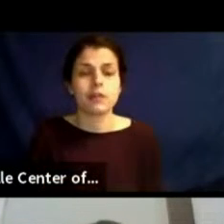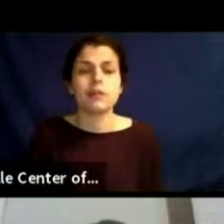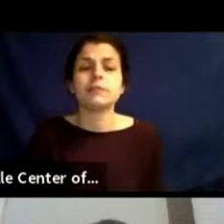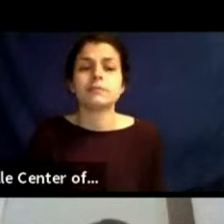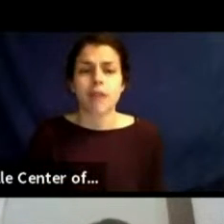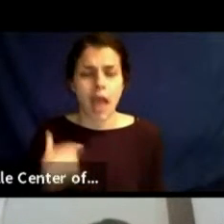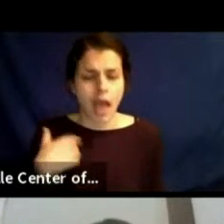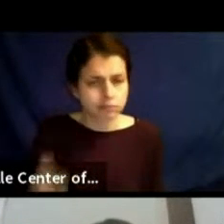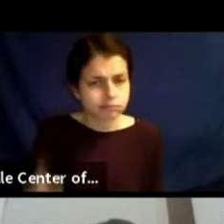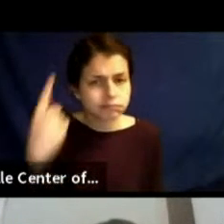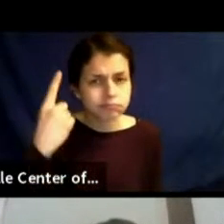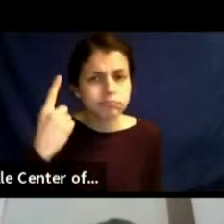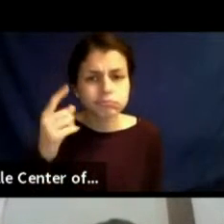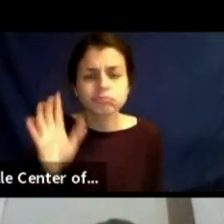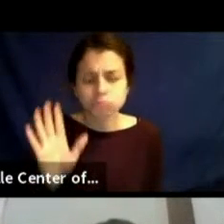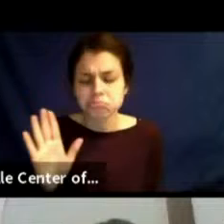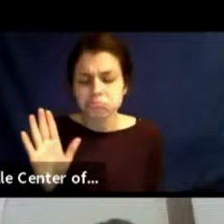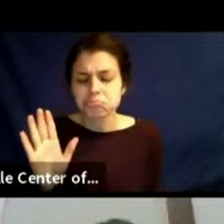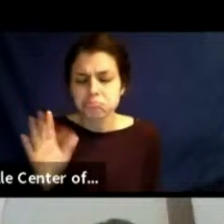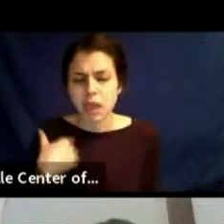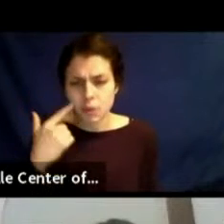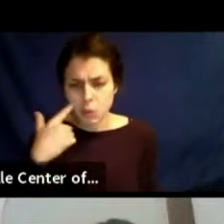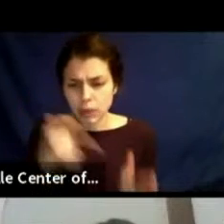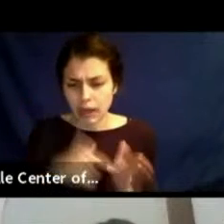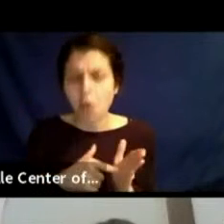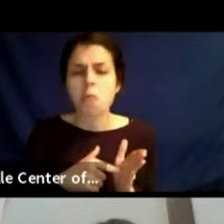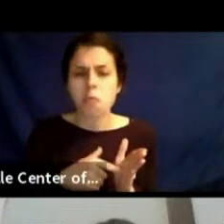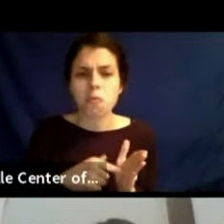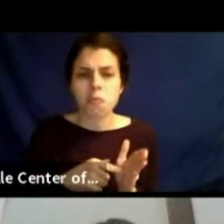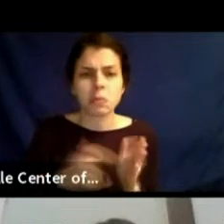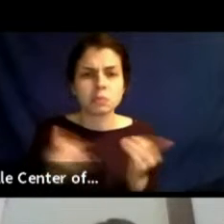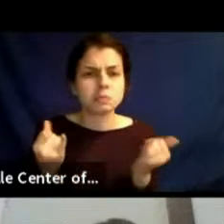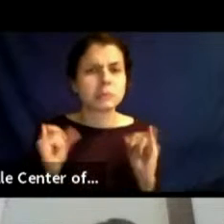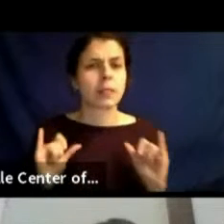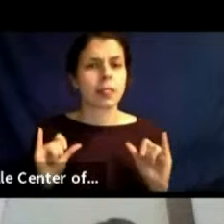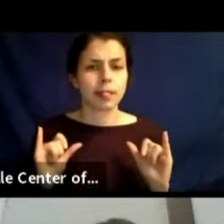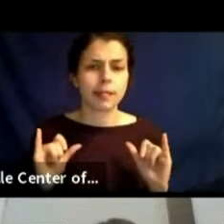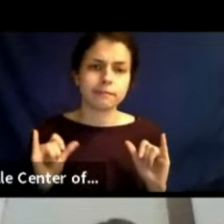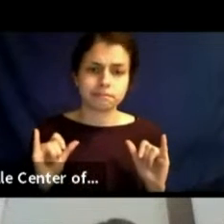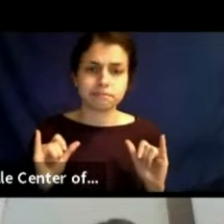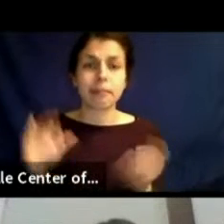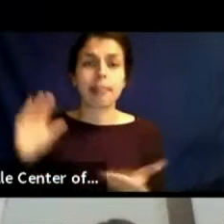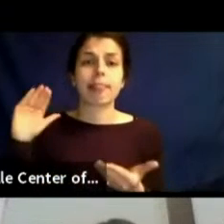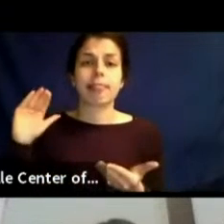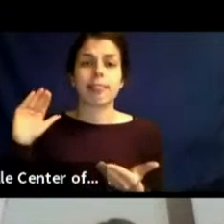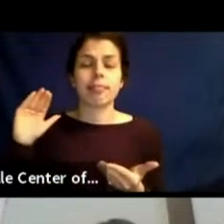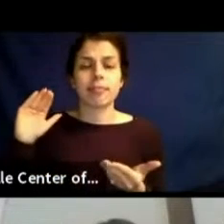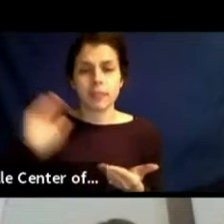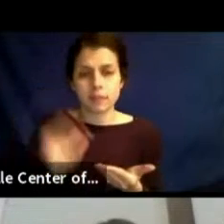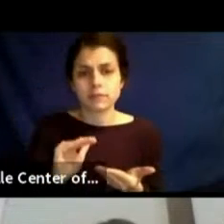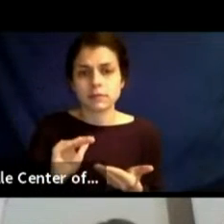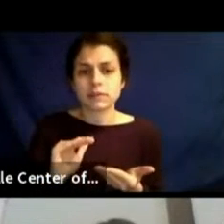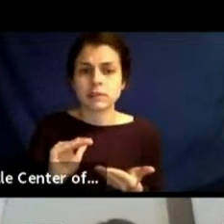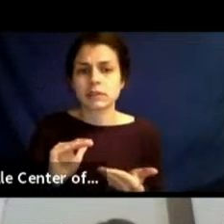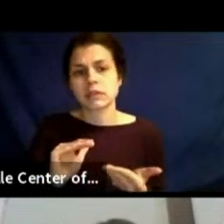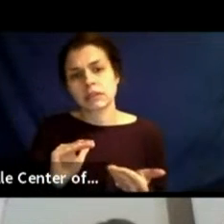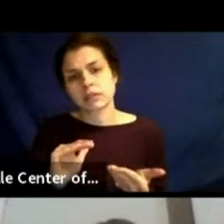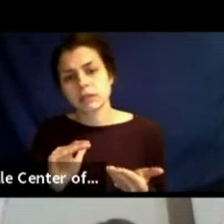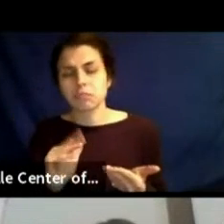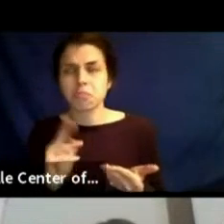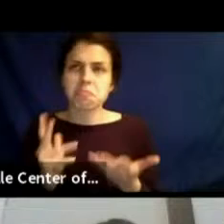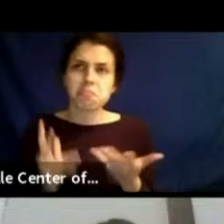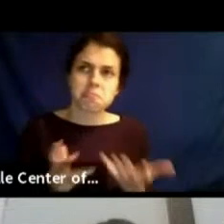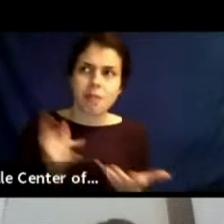hear you, and I recognize that, yes, this is still considerably less than what's